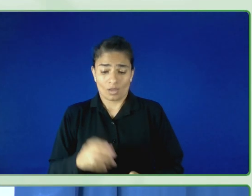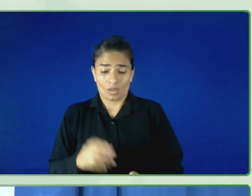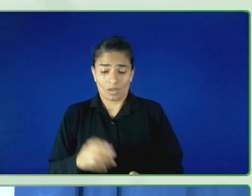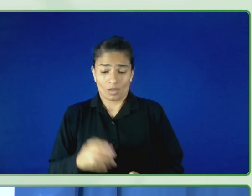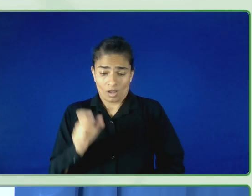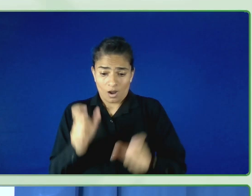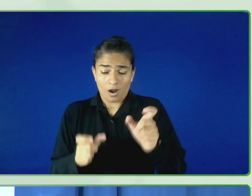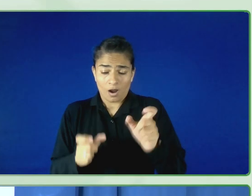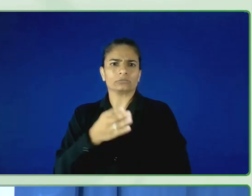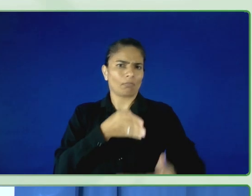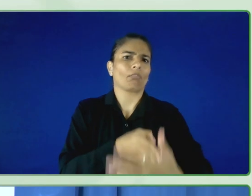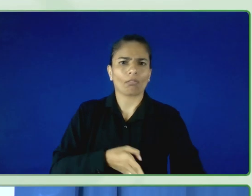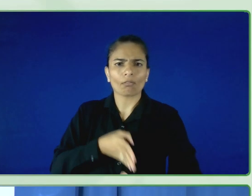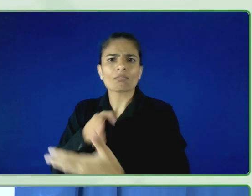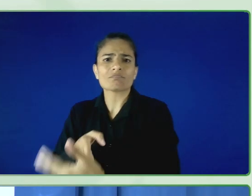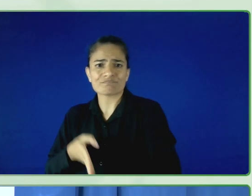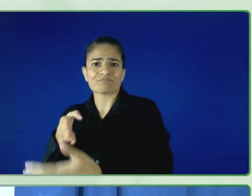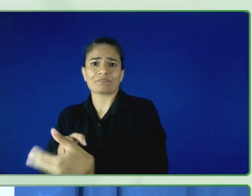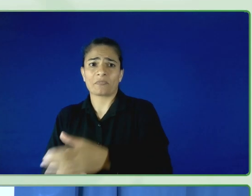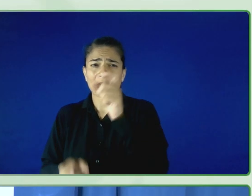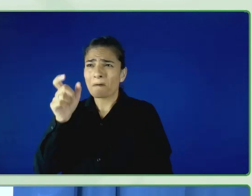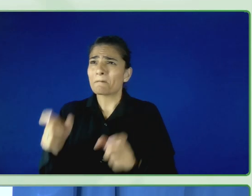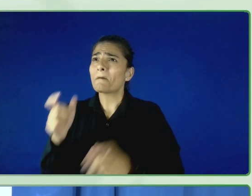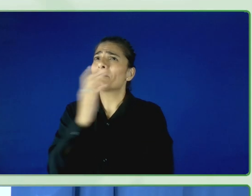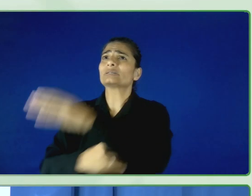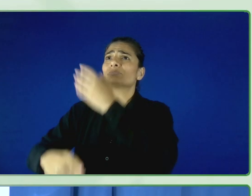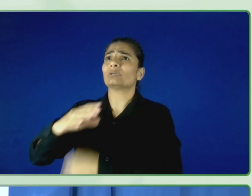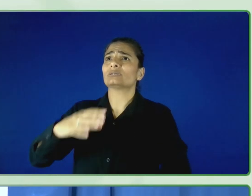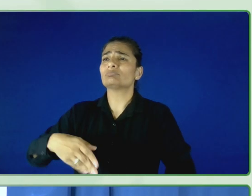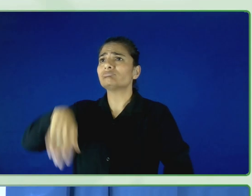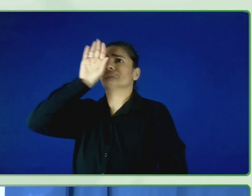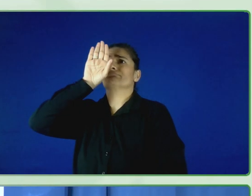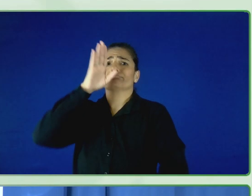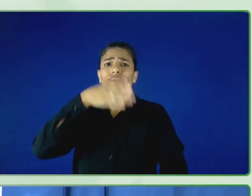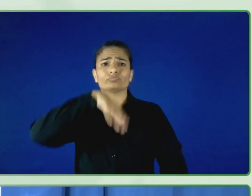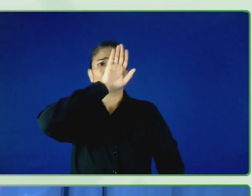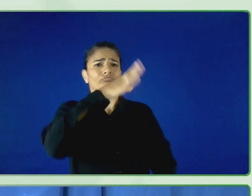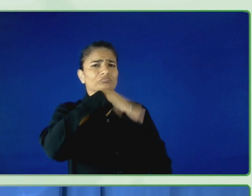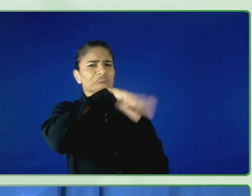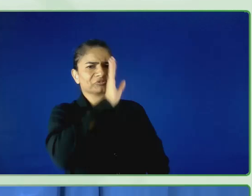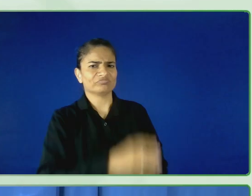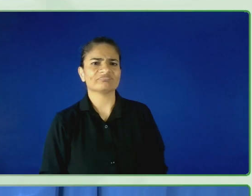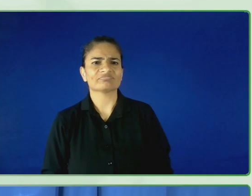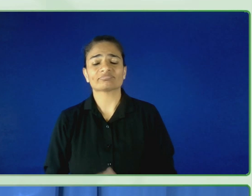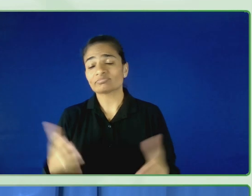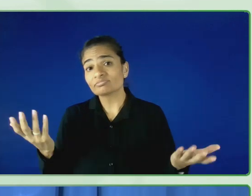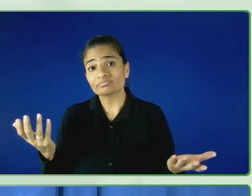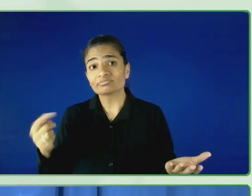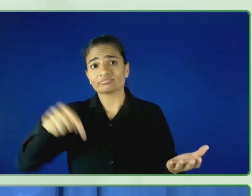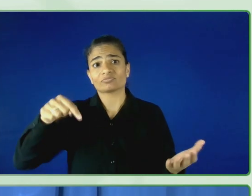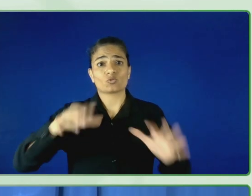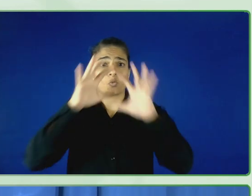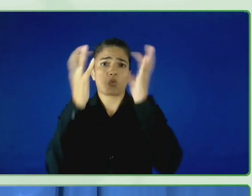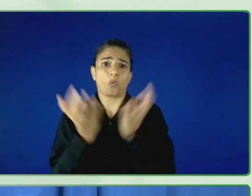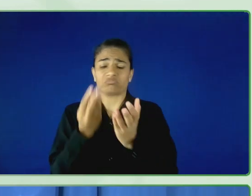matter how much you train, one time after the other, you feel rejected by employers